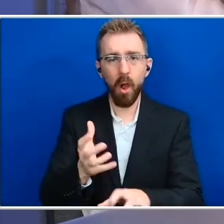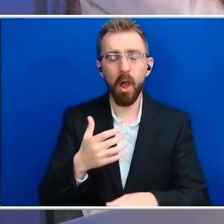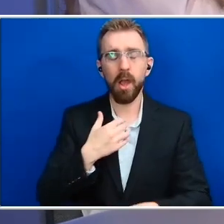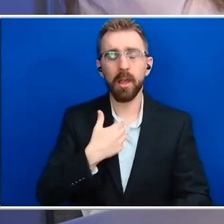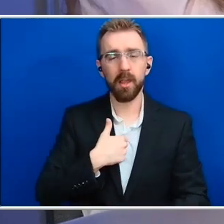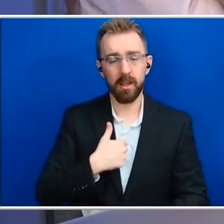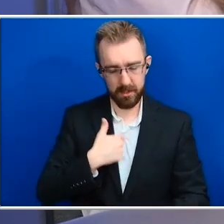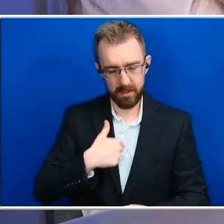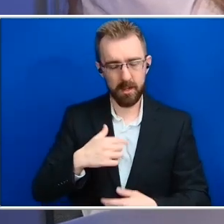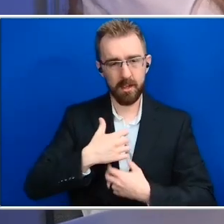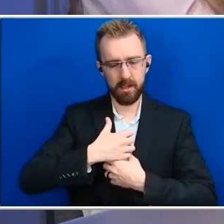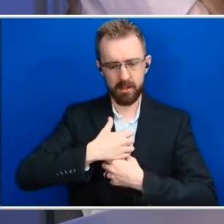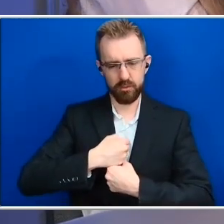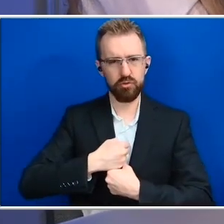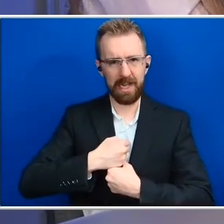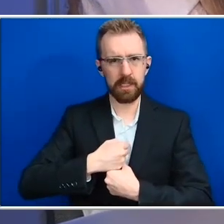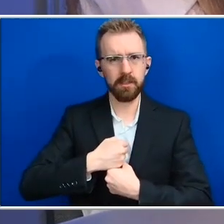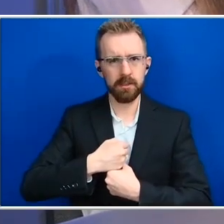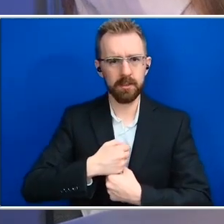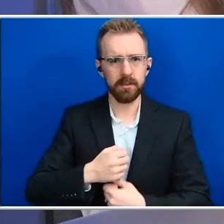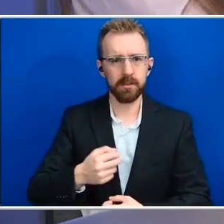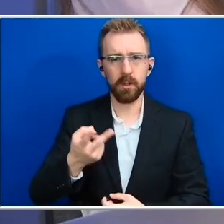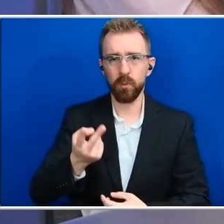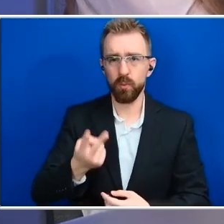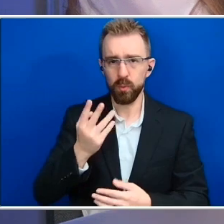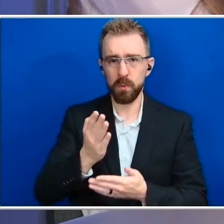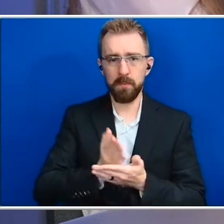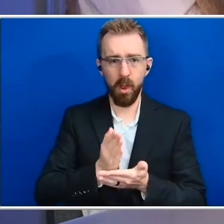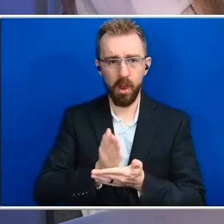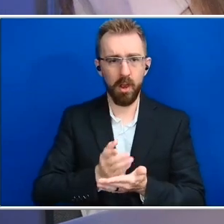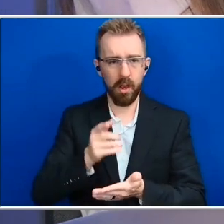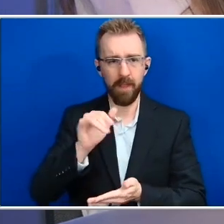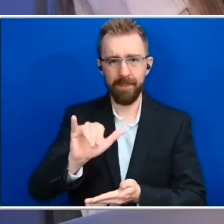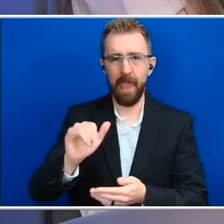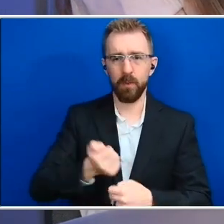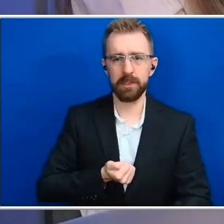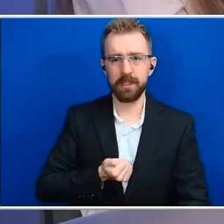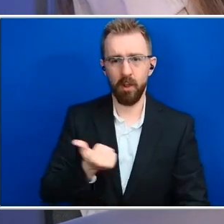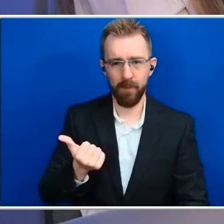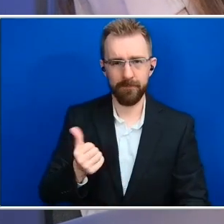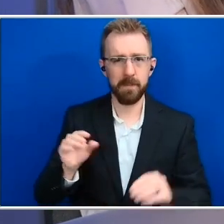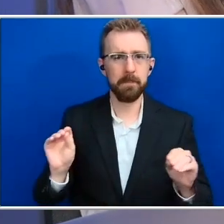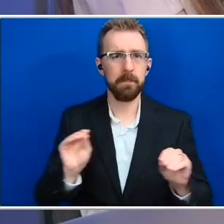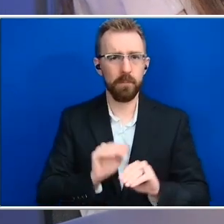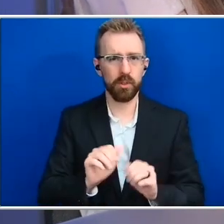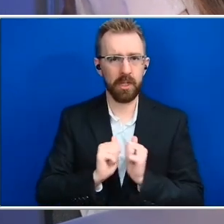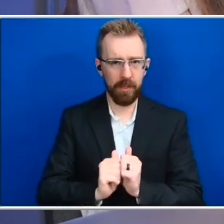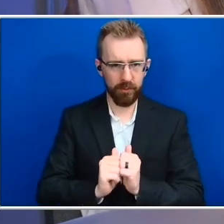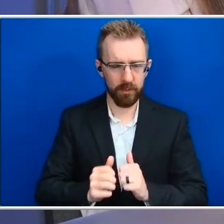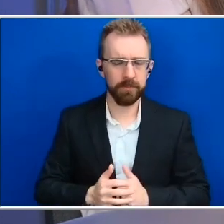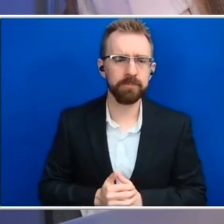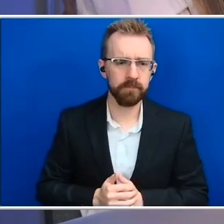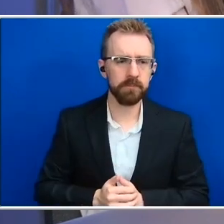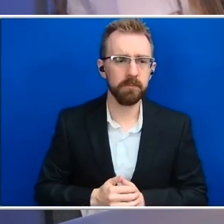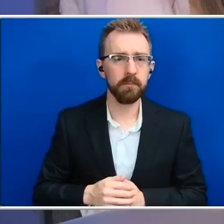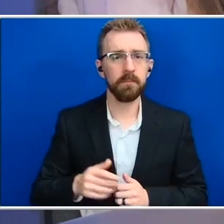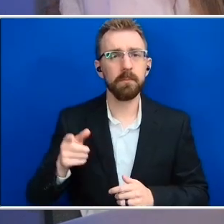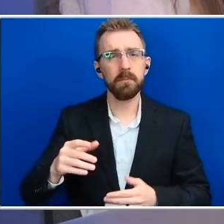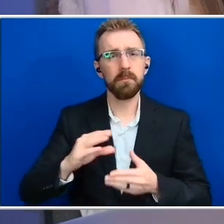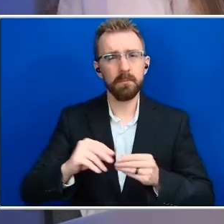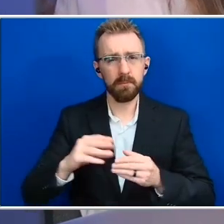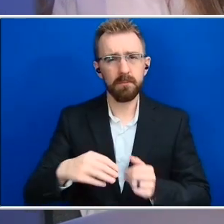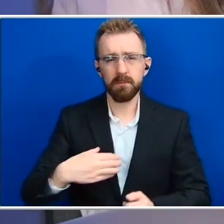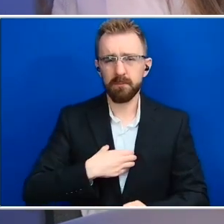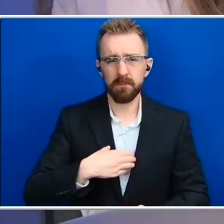anastomosis, the 2 parts that were put together. Therefore, they either complaining of dysphagia,